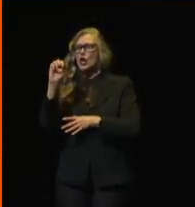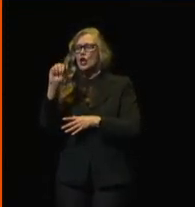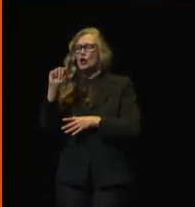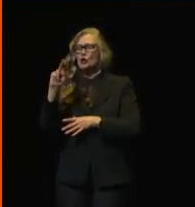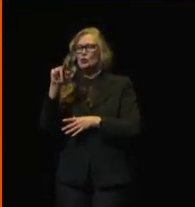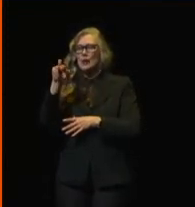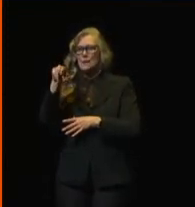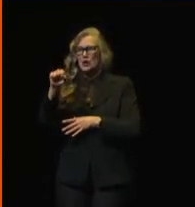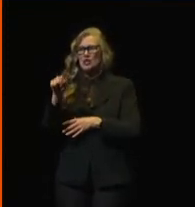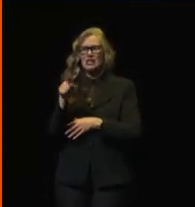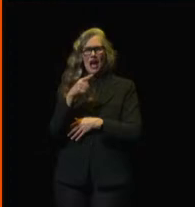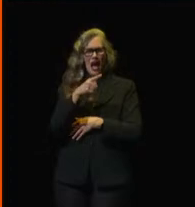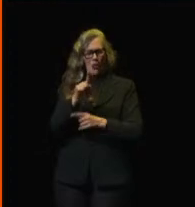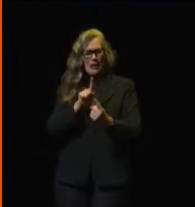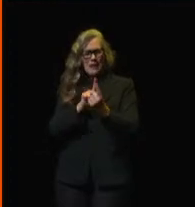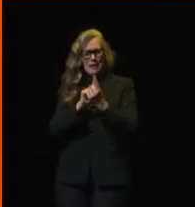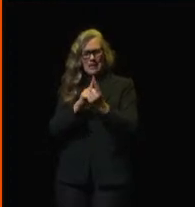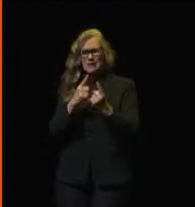counter protest